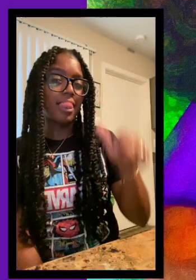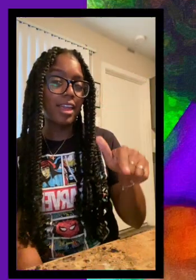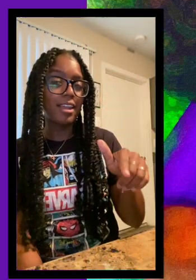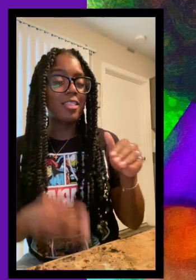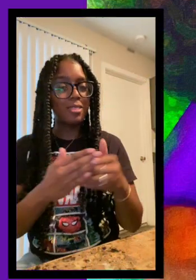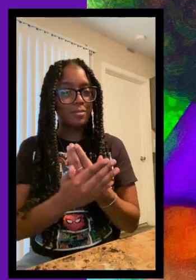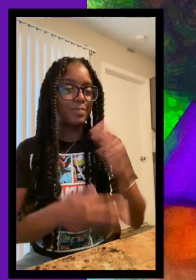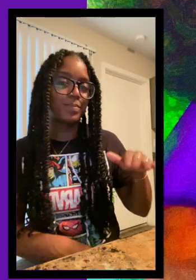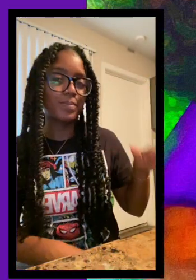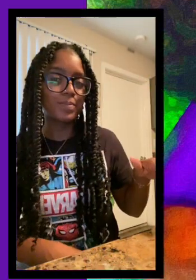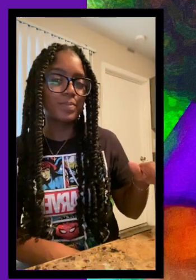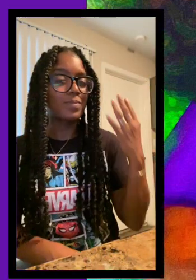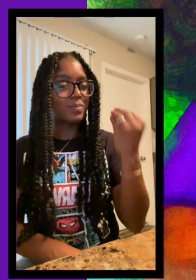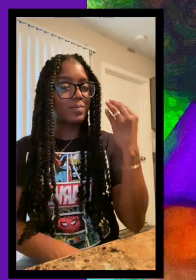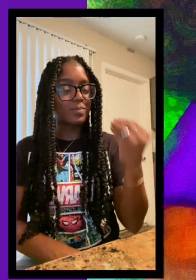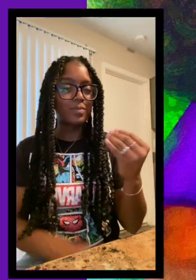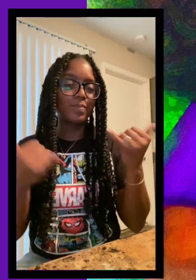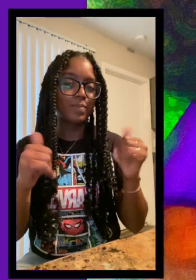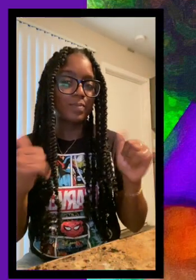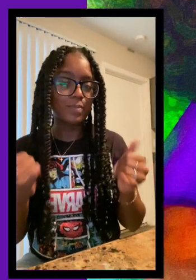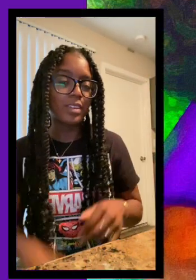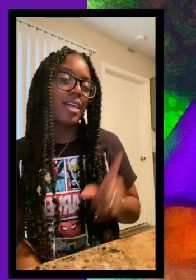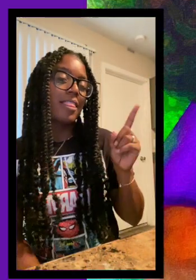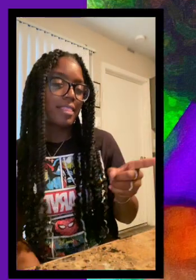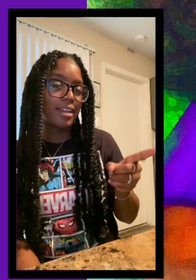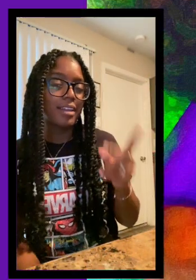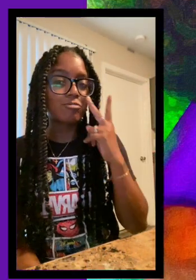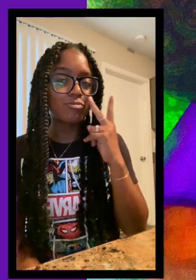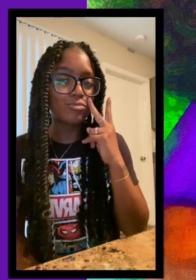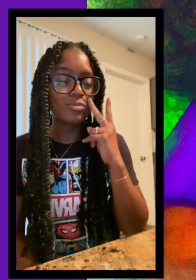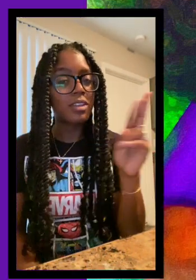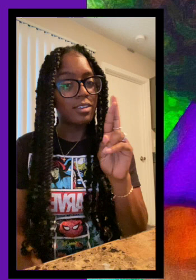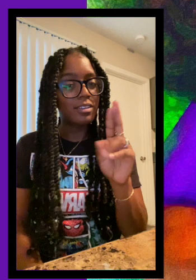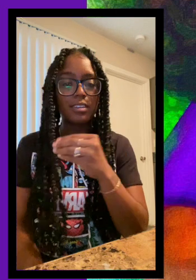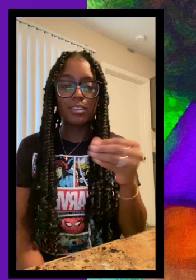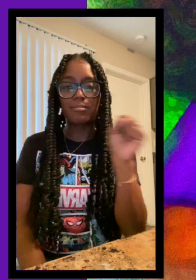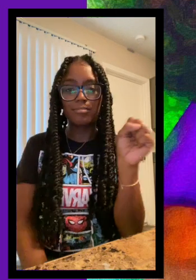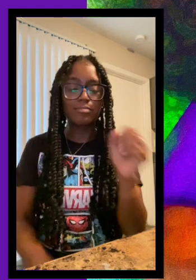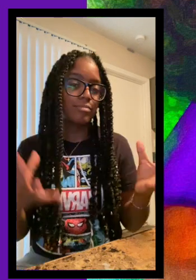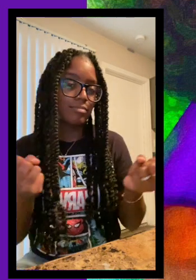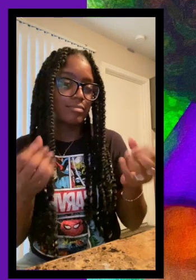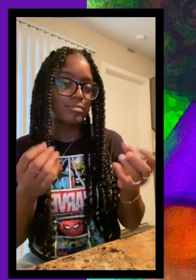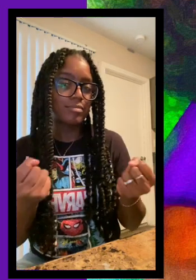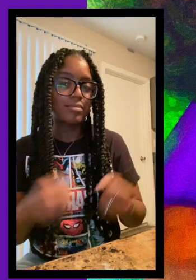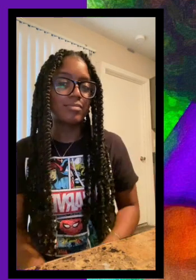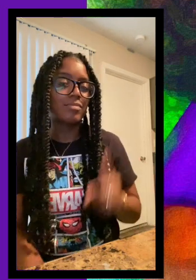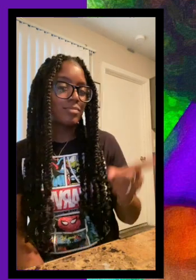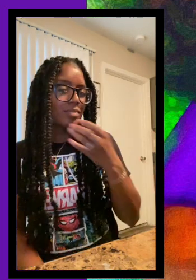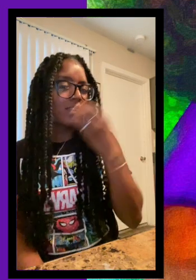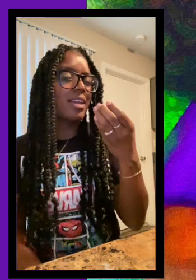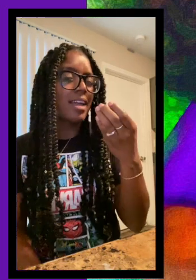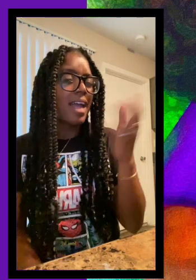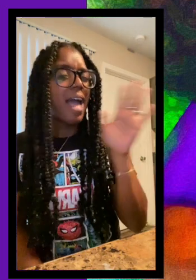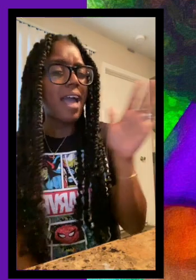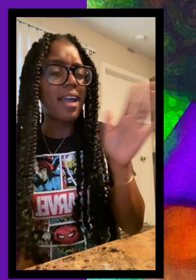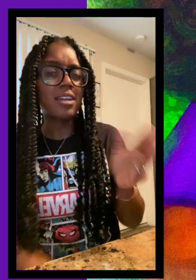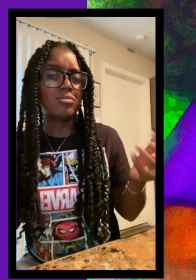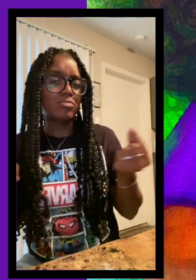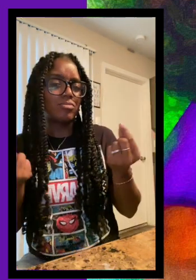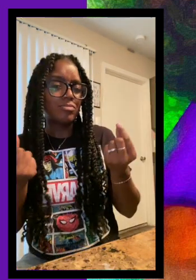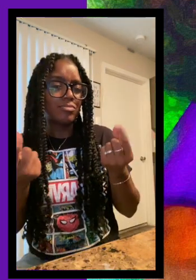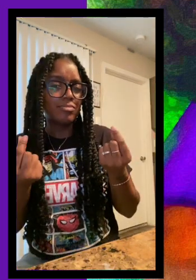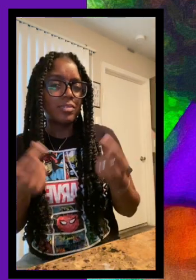Later that day, the new children came out to play. They noticed Rochelle and Serenity signing to each